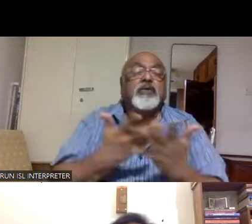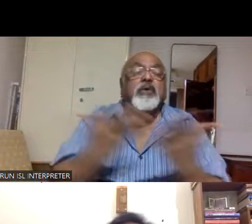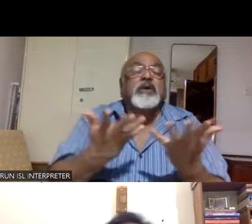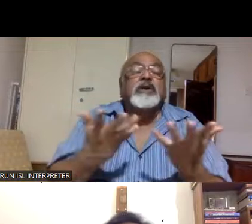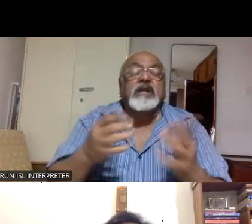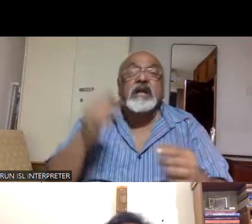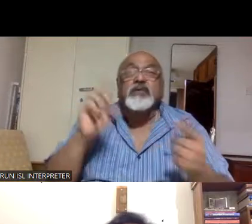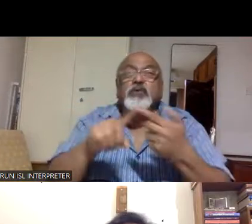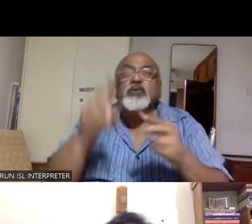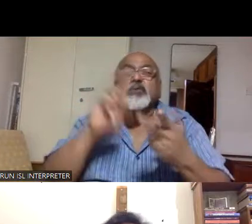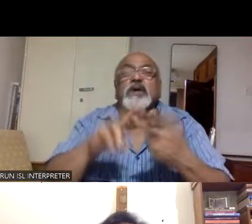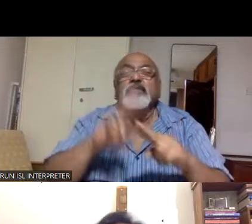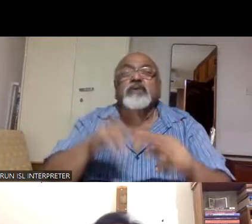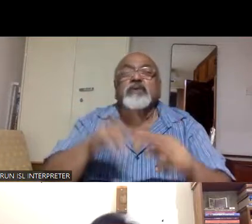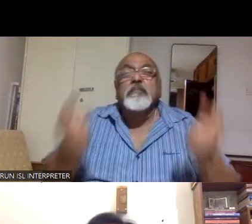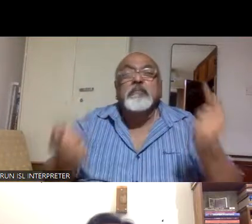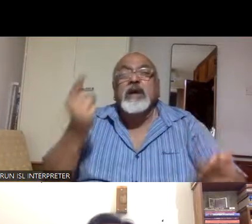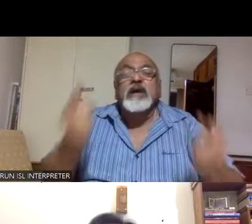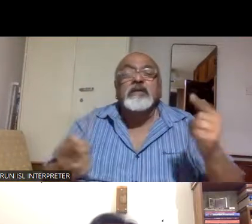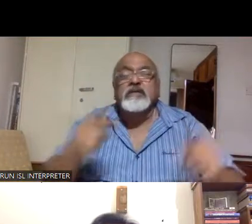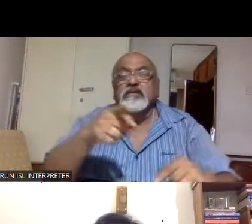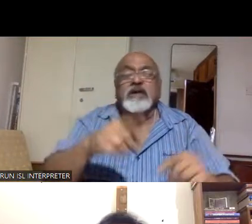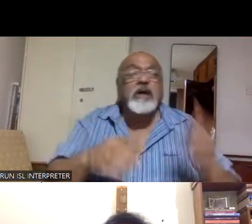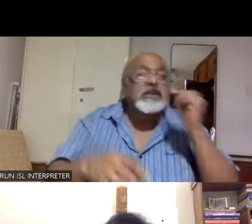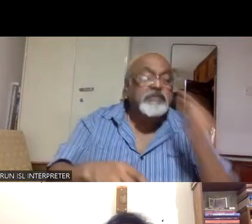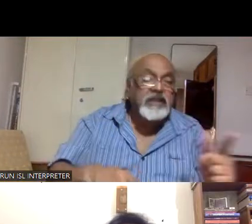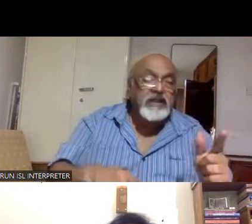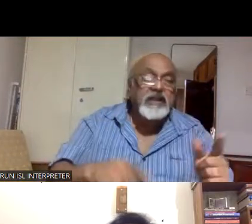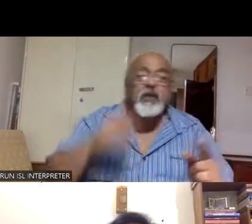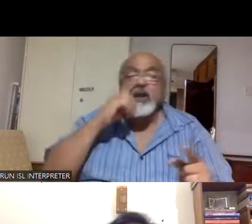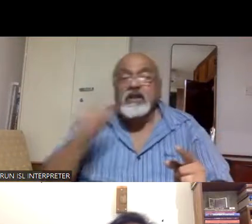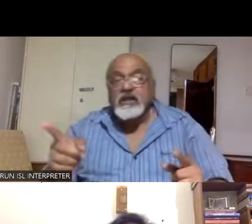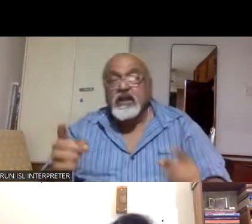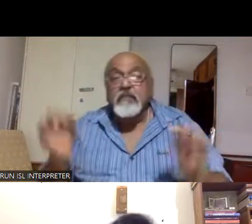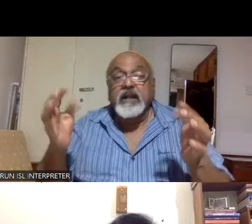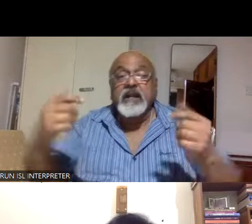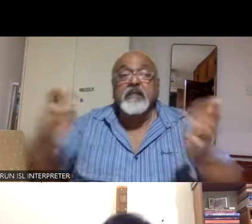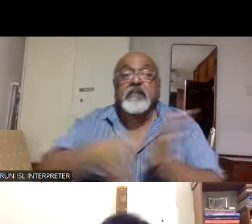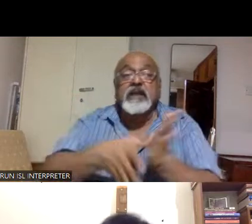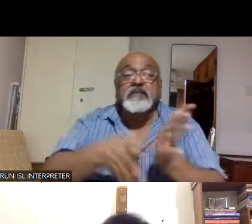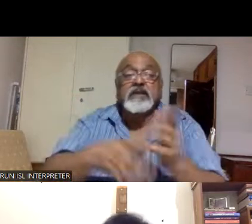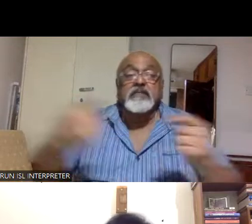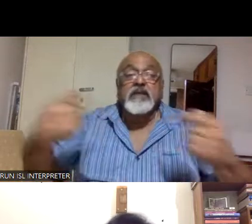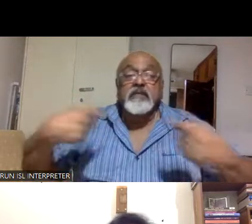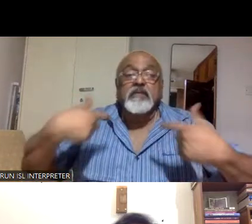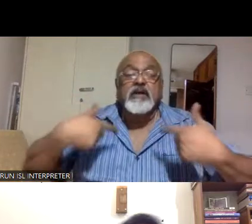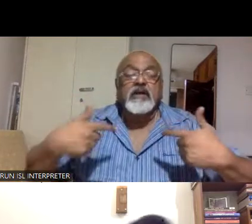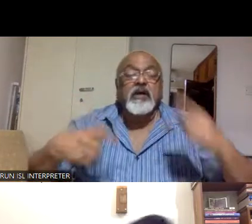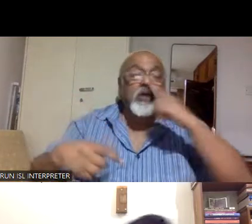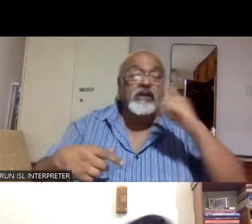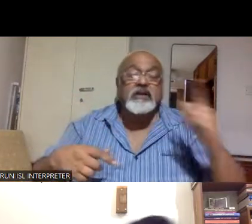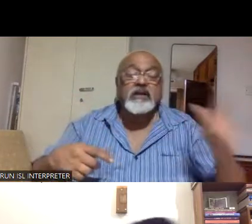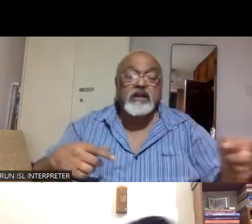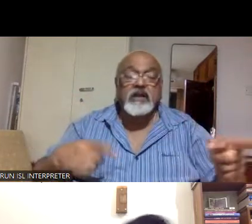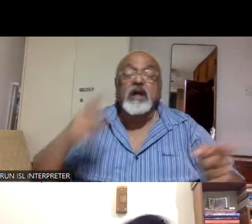compare men and women's wages in India, very recently, I think the Hindu group of publications, they had come